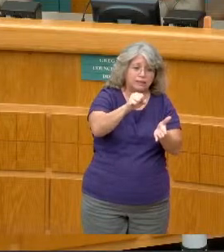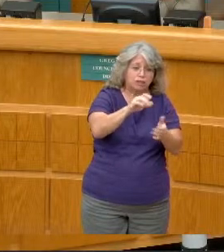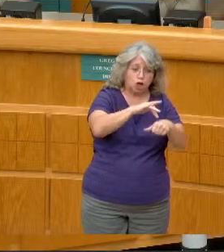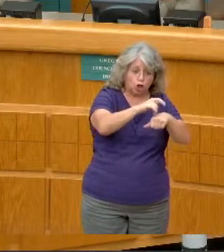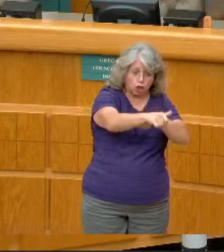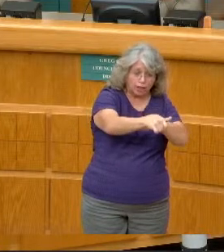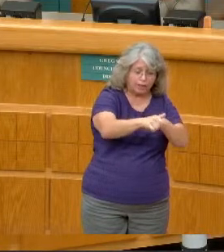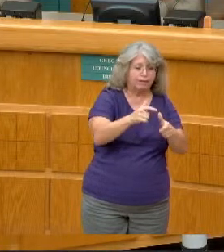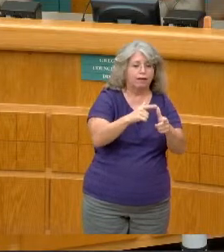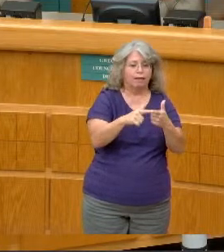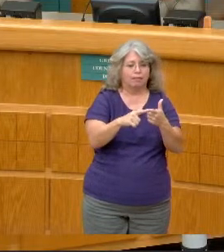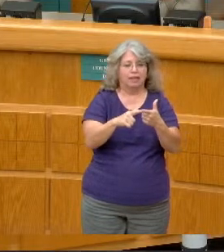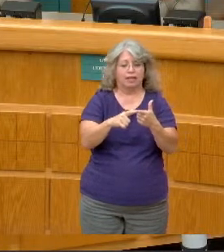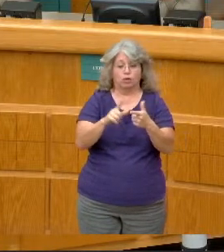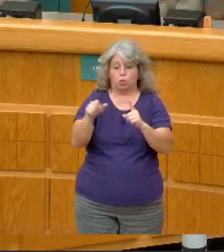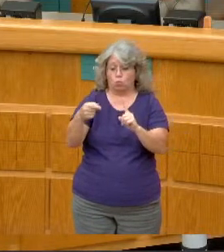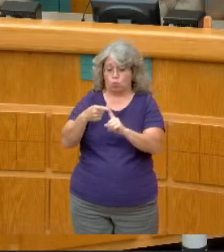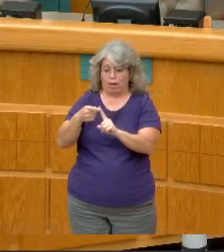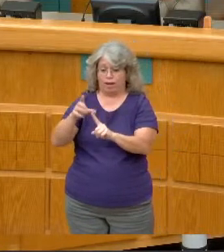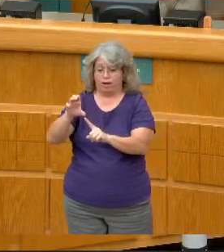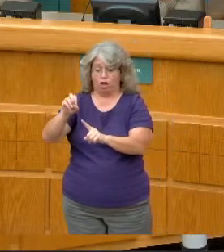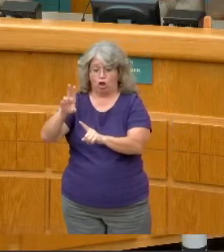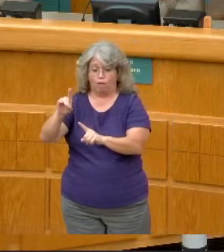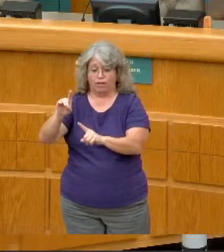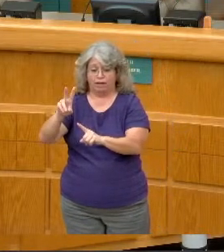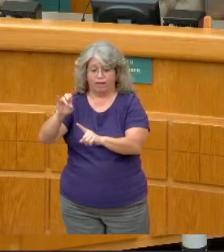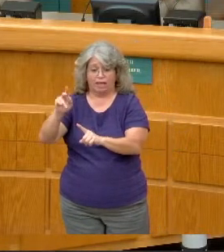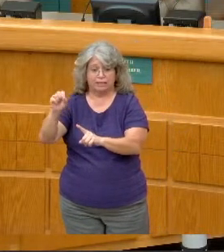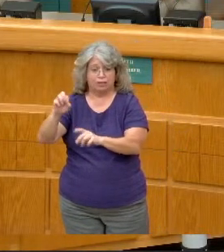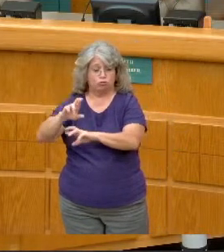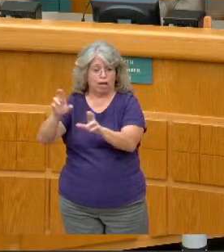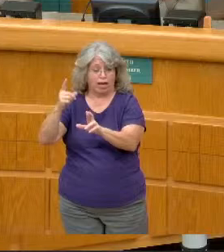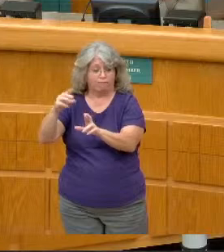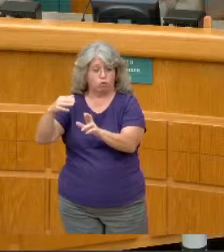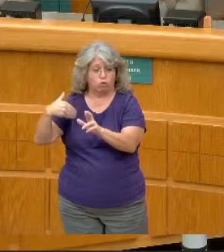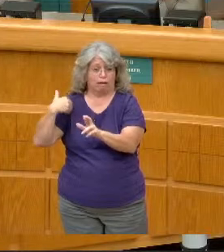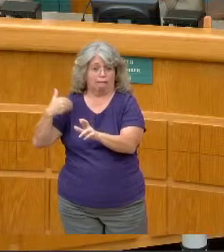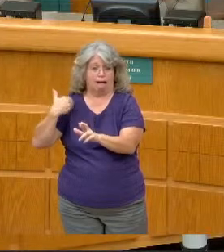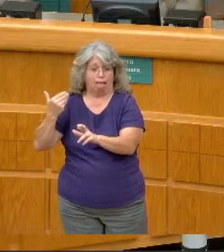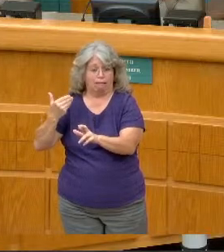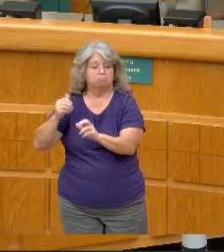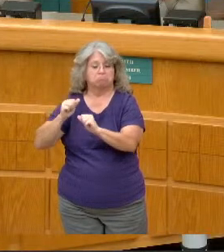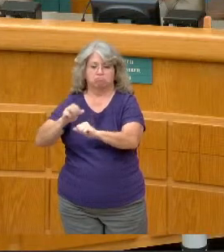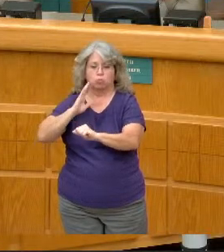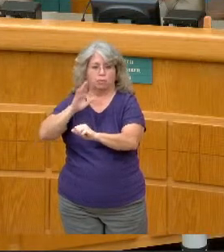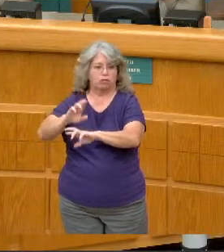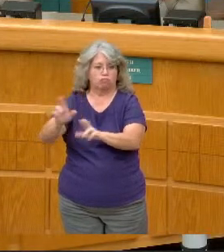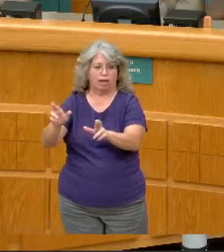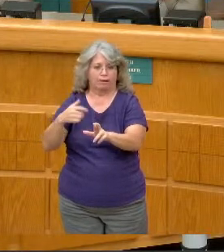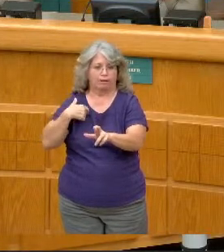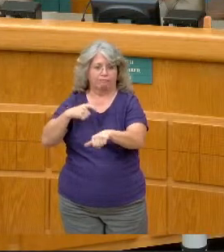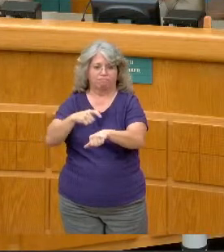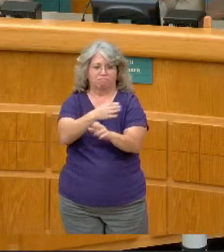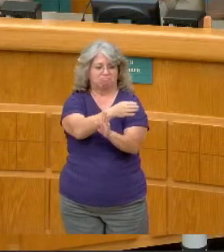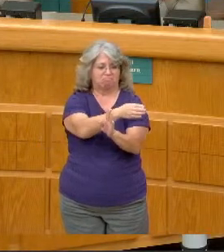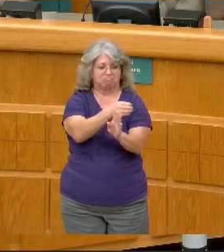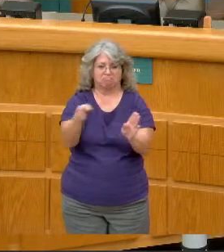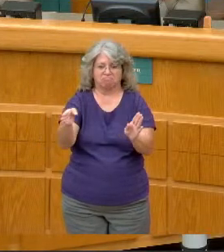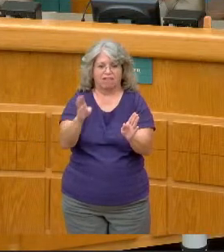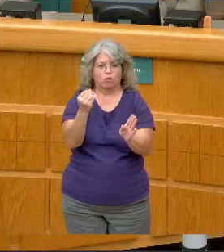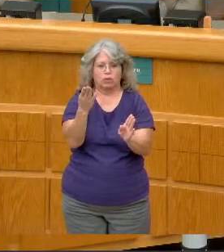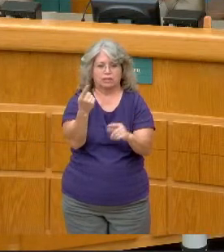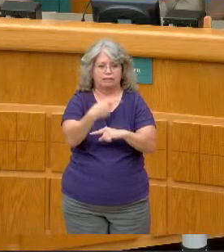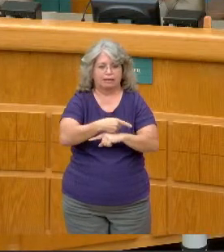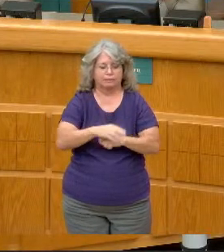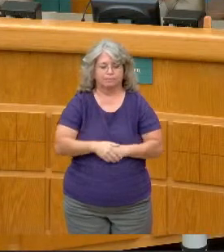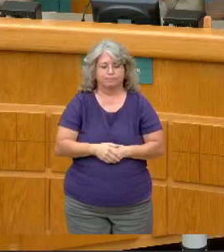with. Some of the vaccines that are required for back-to-school are, the ones that get the most vaccines are going to be the little